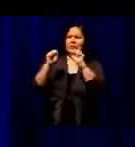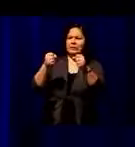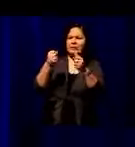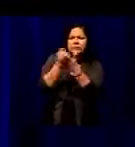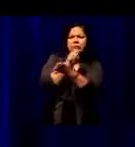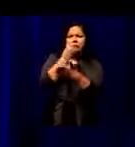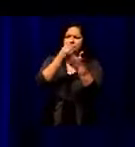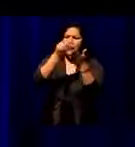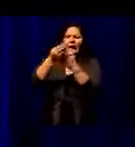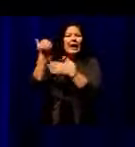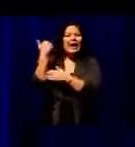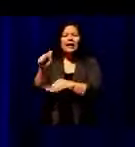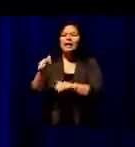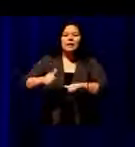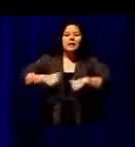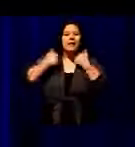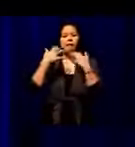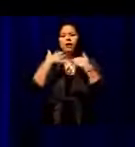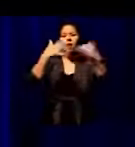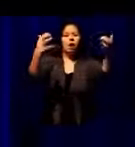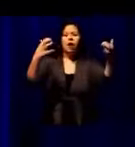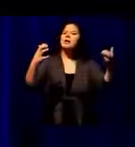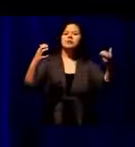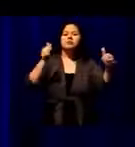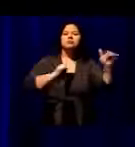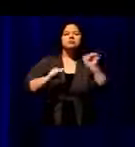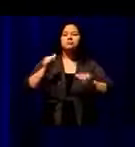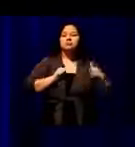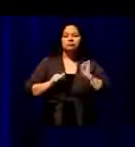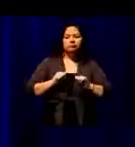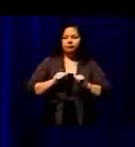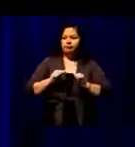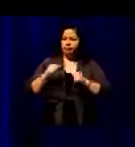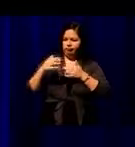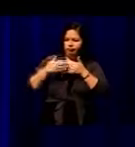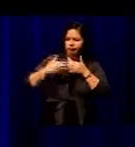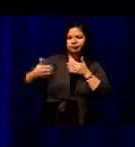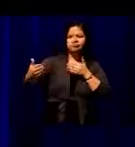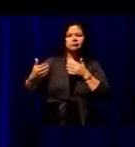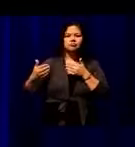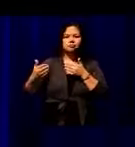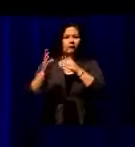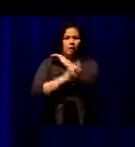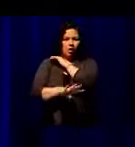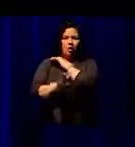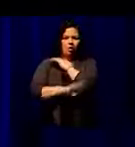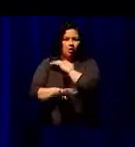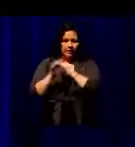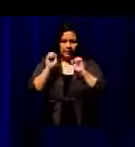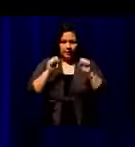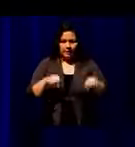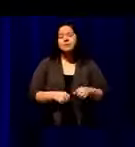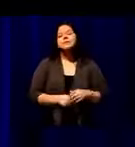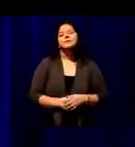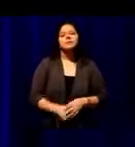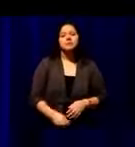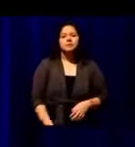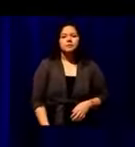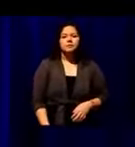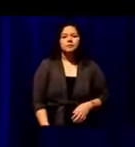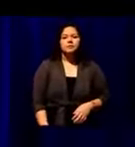any live audience experiences that we are able to do over the course of the fall.